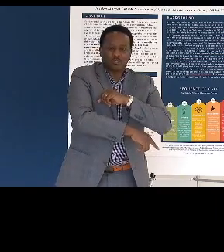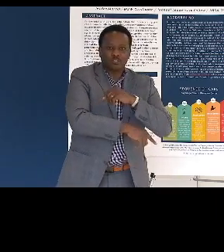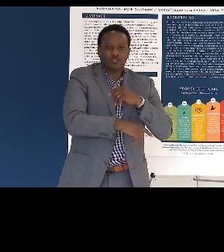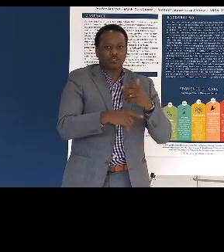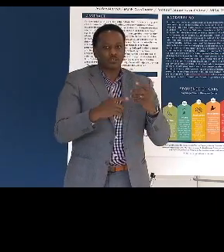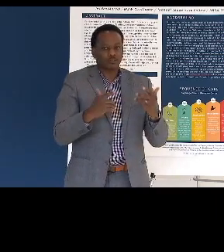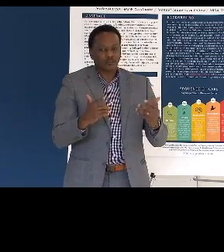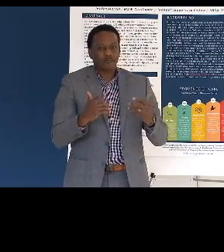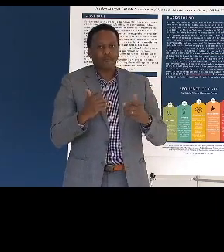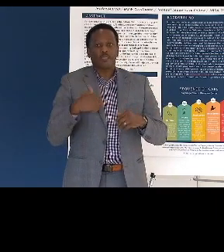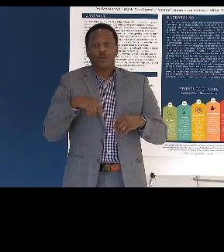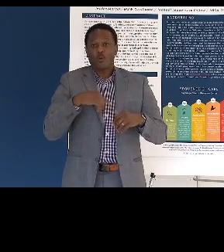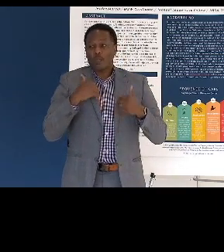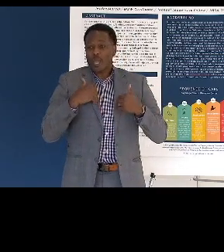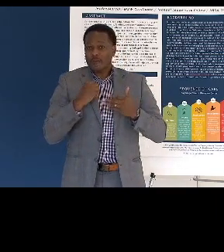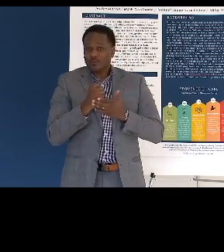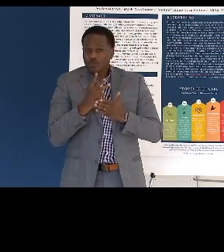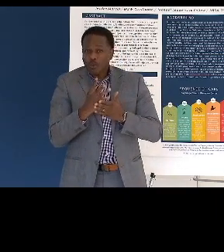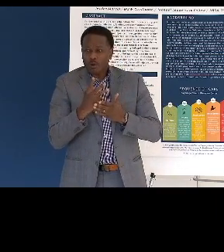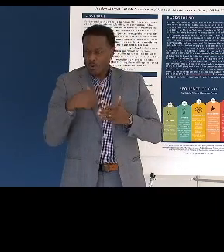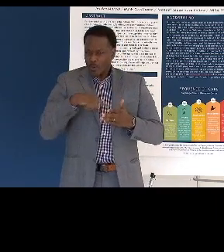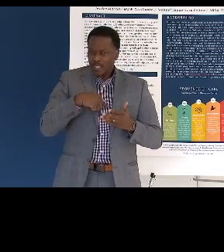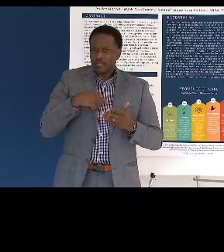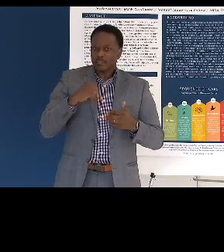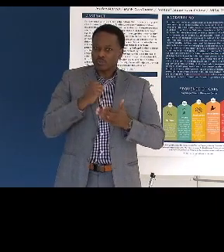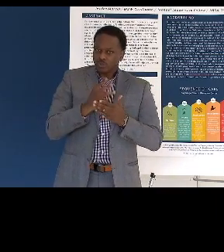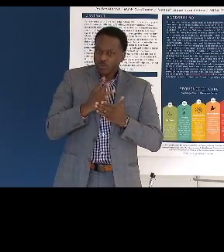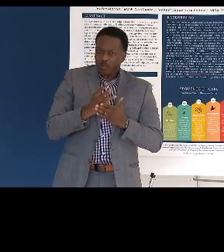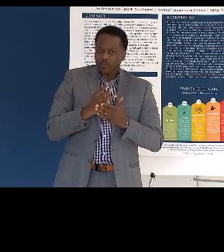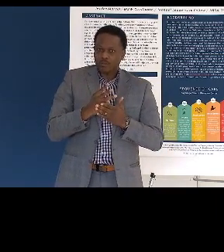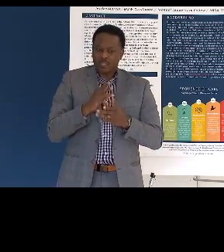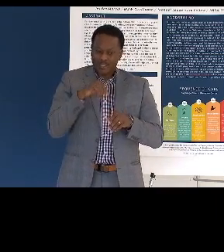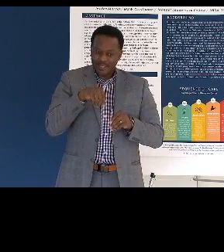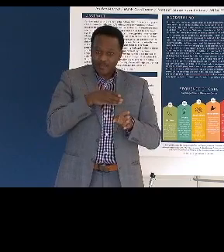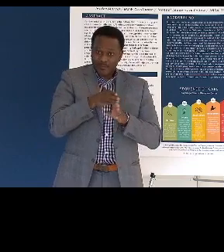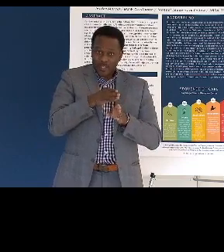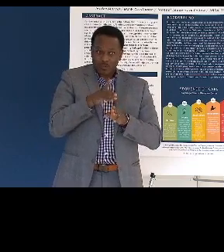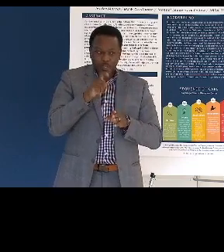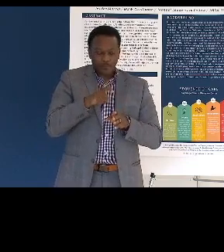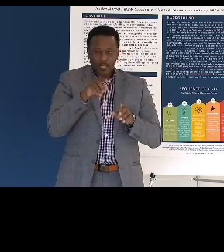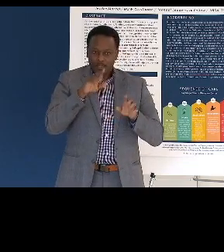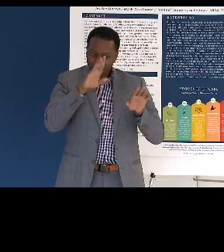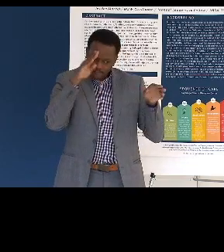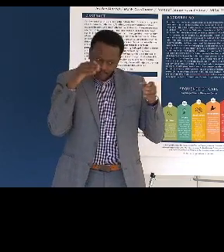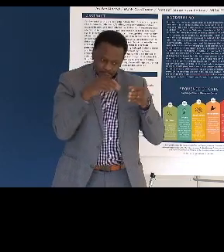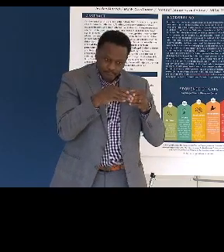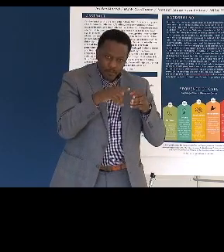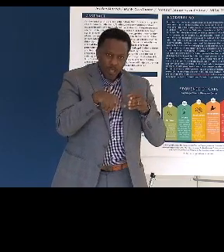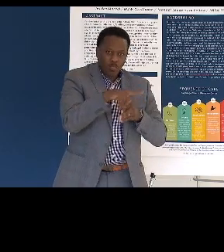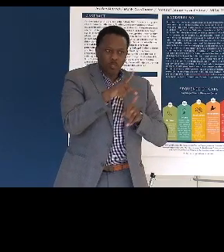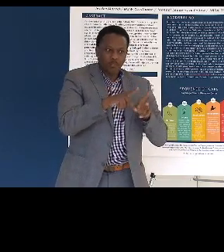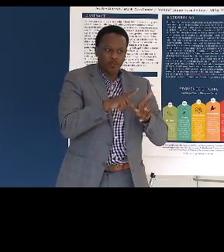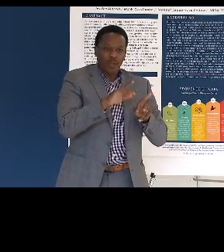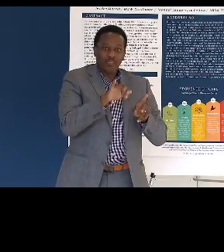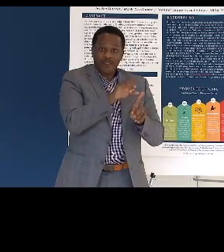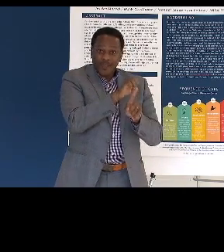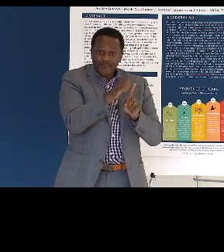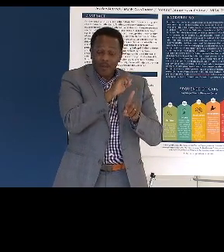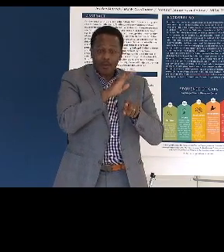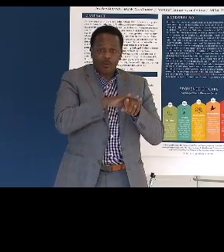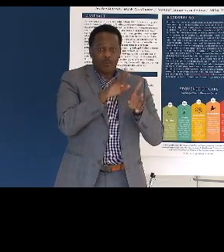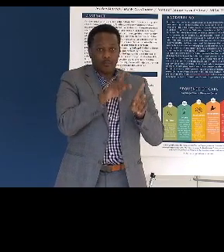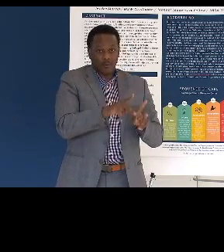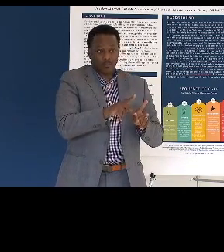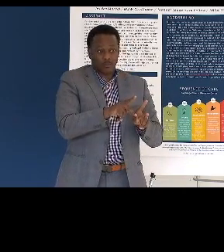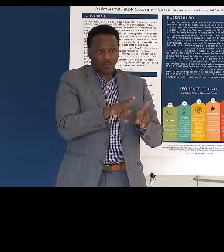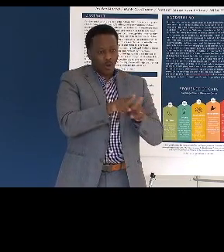We as social workers and as a profession attuned to the impact of the environment on the person, not only have the duty, but